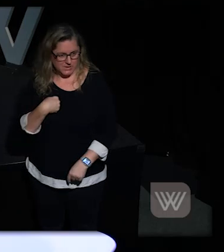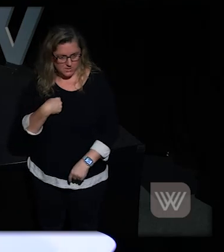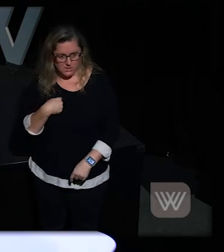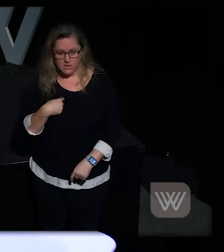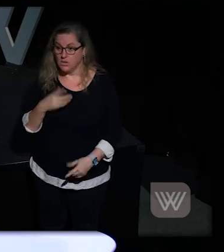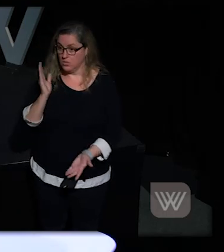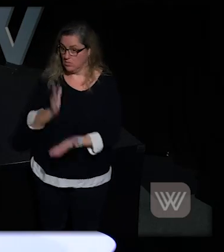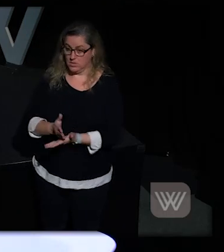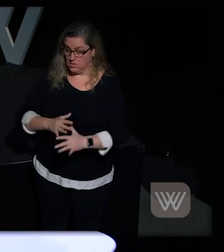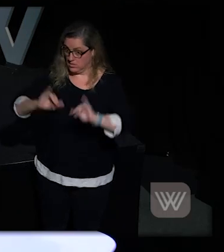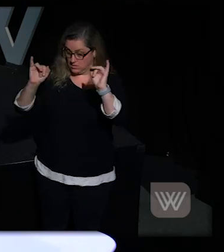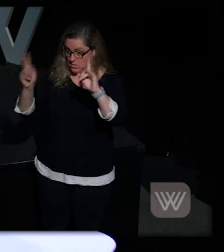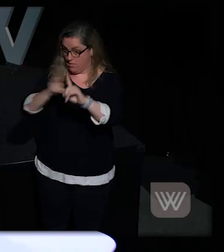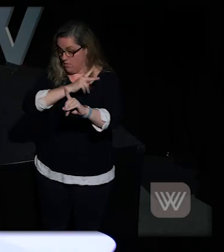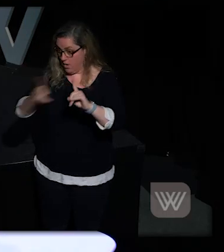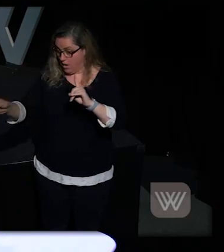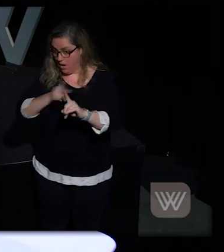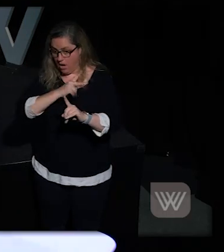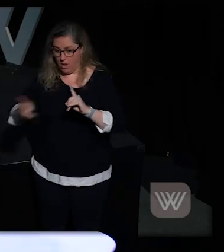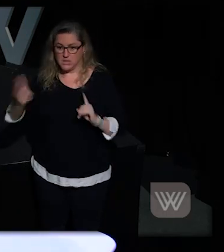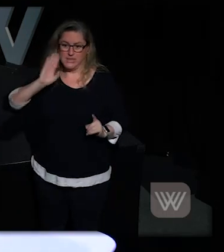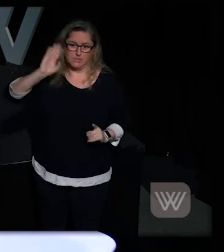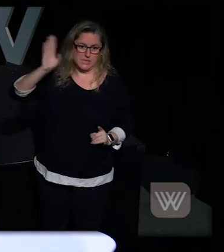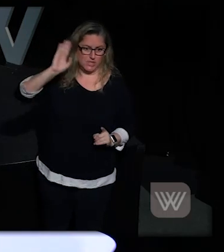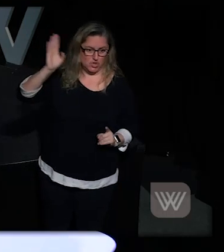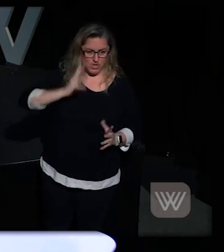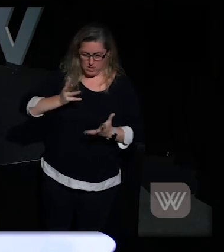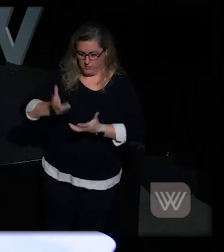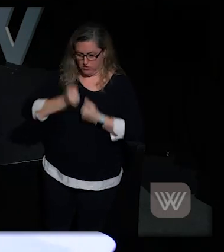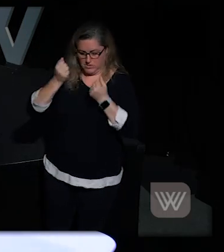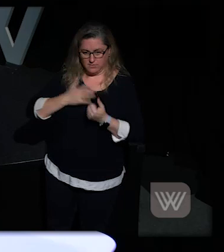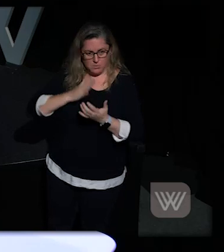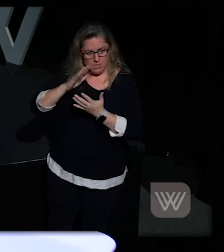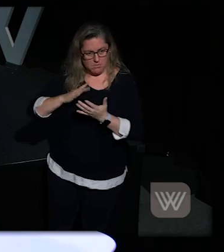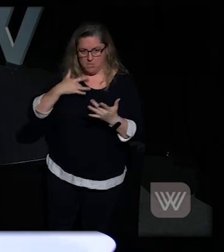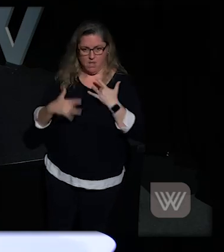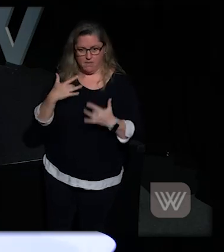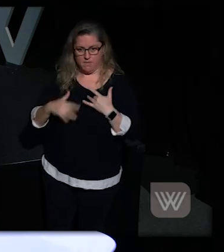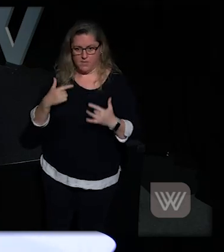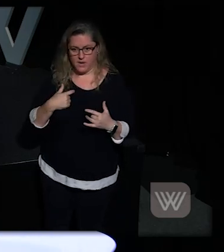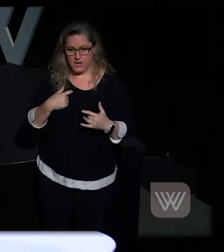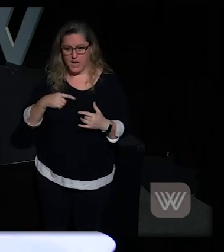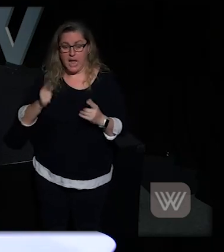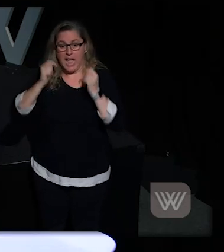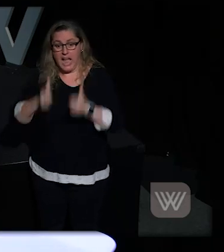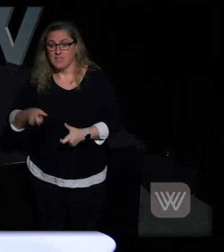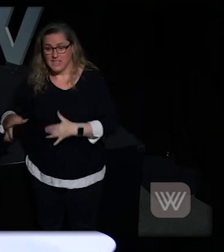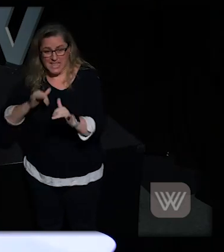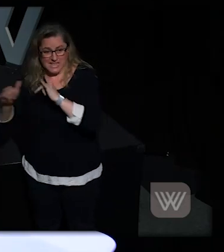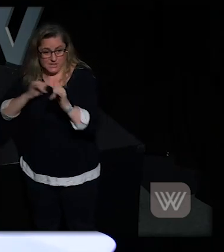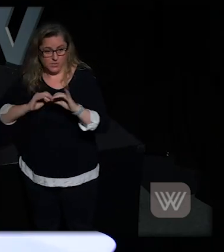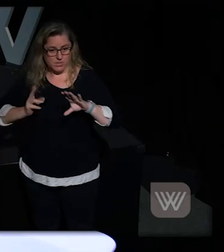it was the most horrendous, violent speech I've ever received in my life. And I went to bed for 4 days after that interview because it was